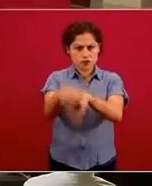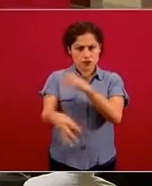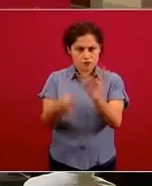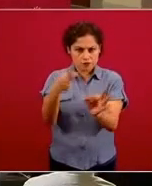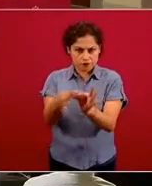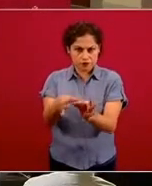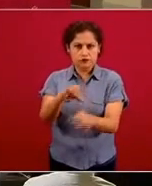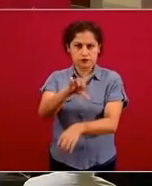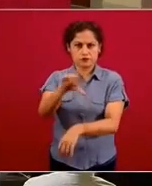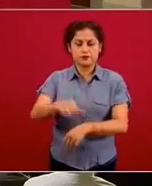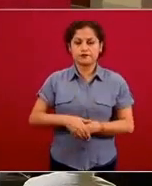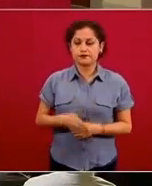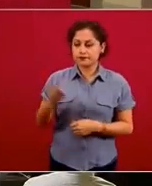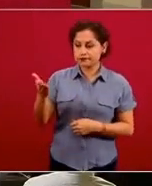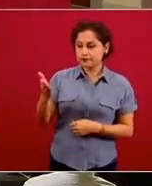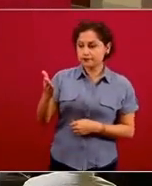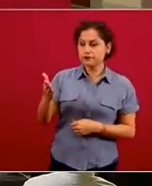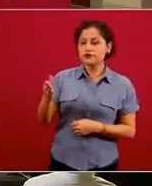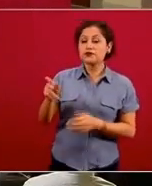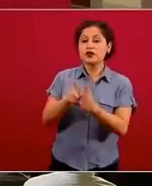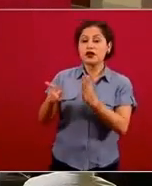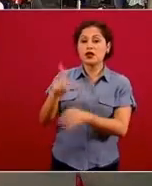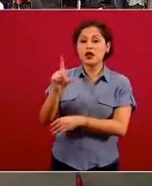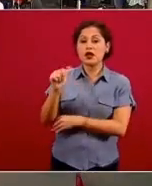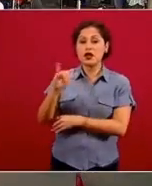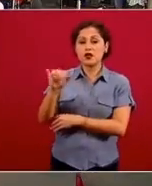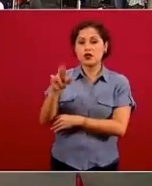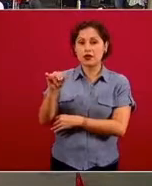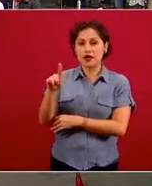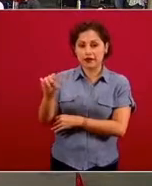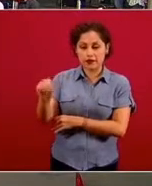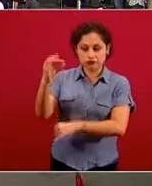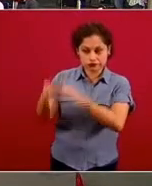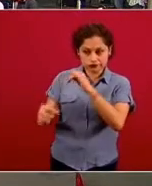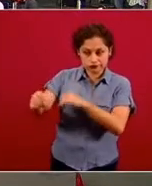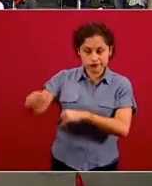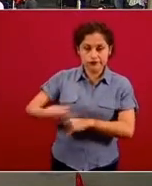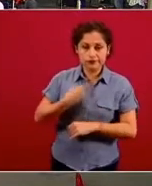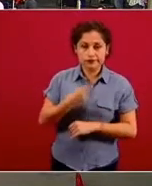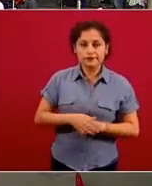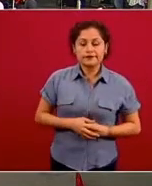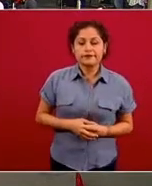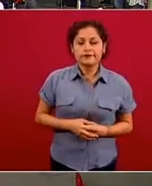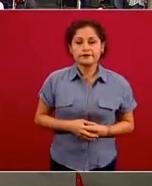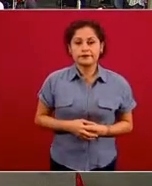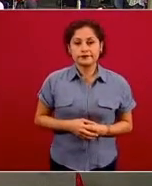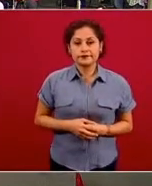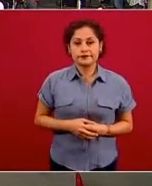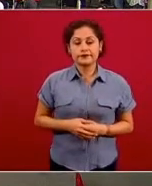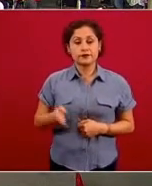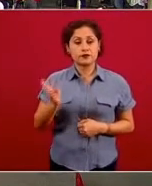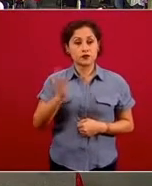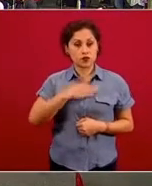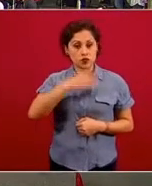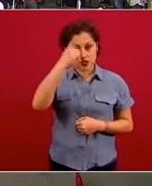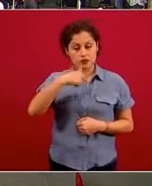cases? Yes, I have it. I'll get you that exact information. Yes, from La Jornada, please. Last